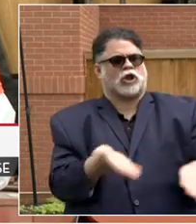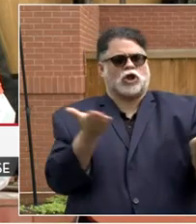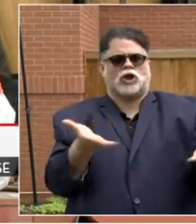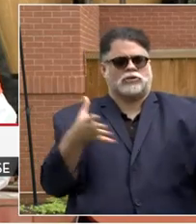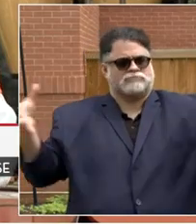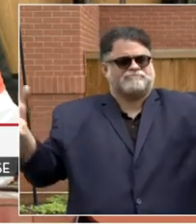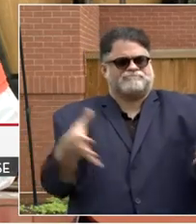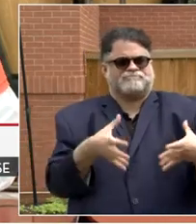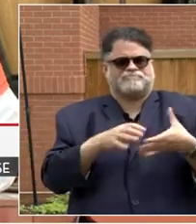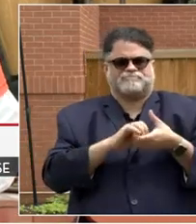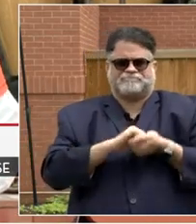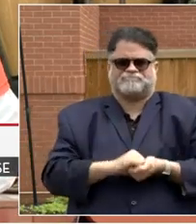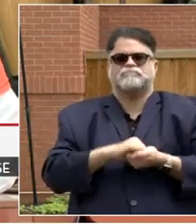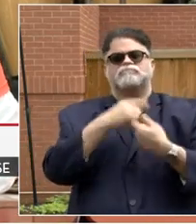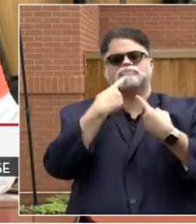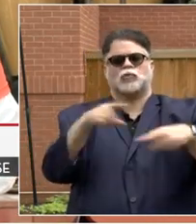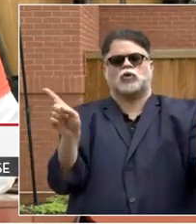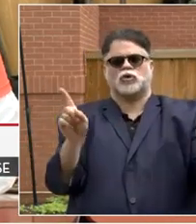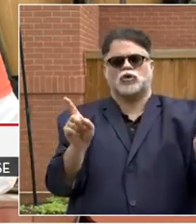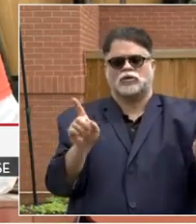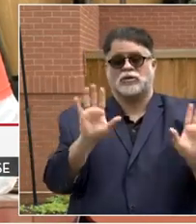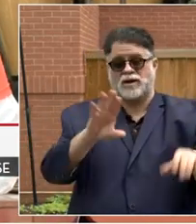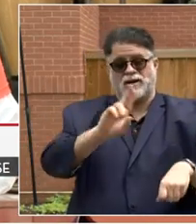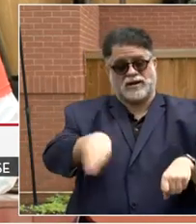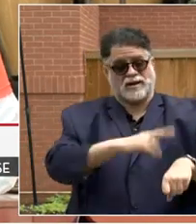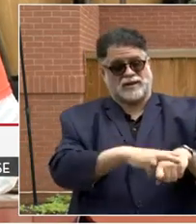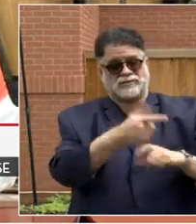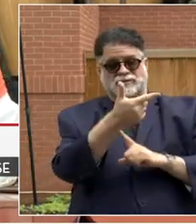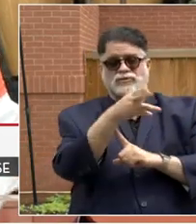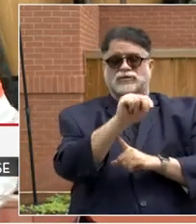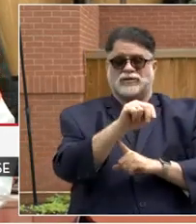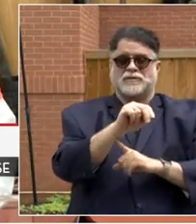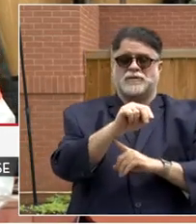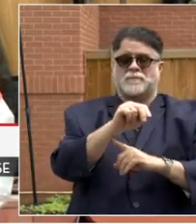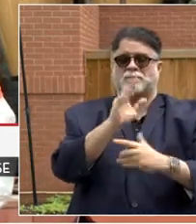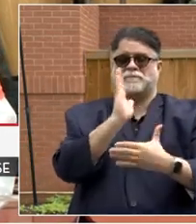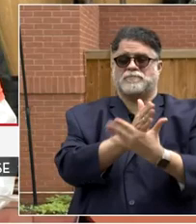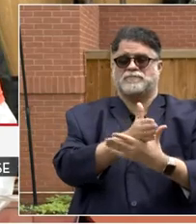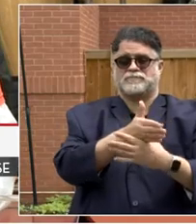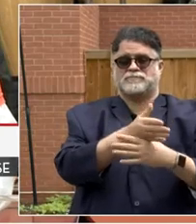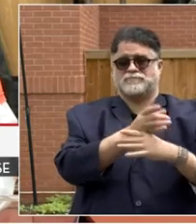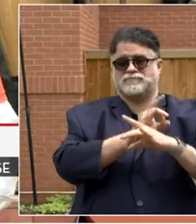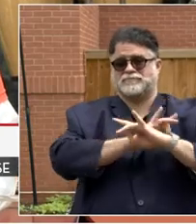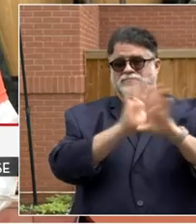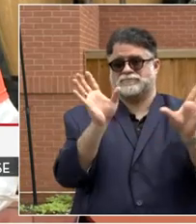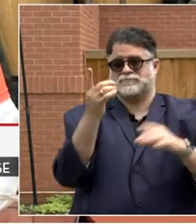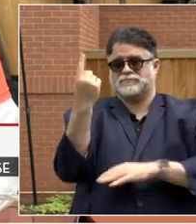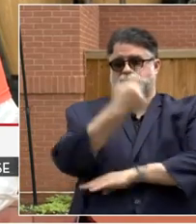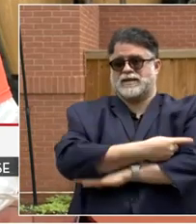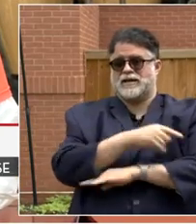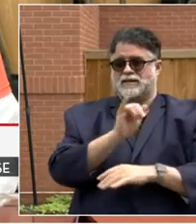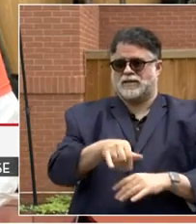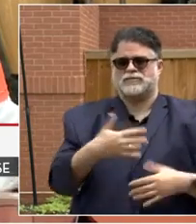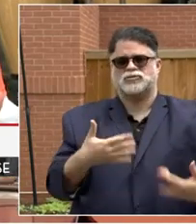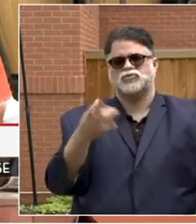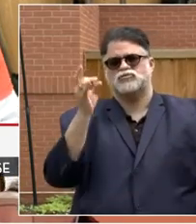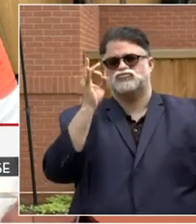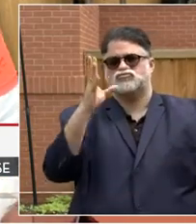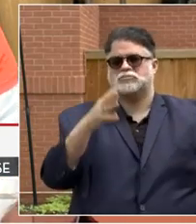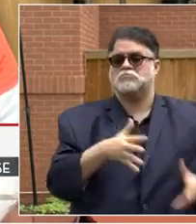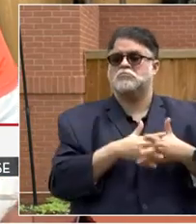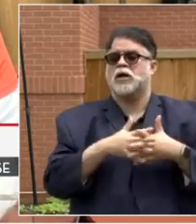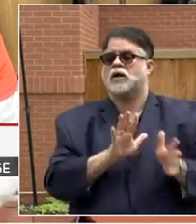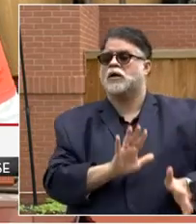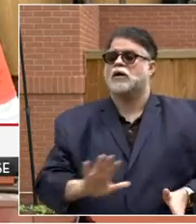Today is National Gun Violence Awareness Day. But given the crisis of gun violence in America and in our own city, we know that 1 month